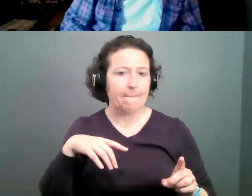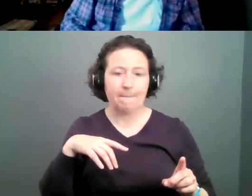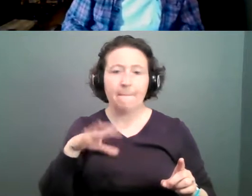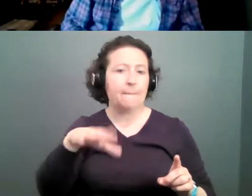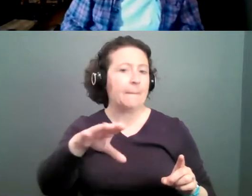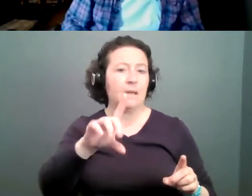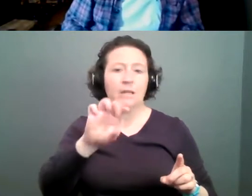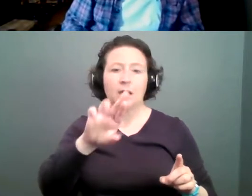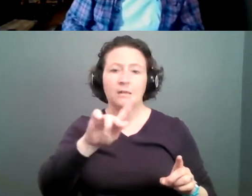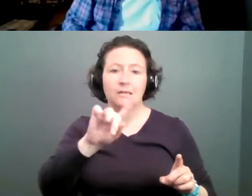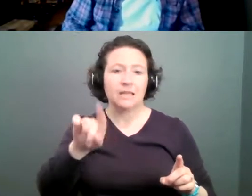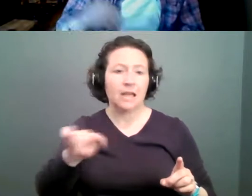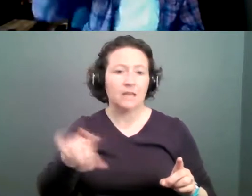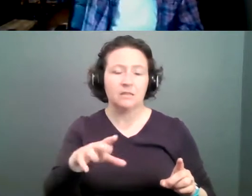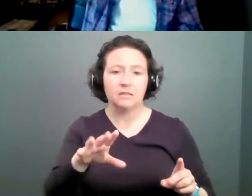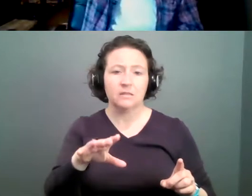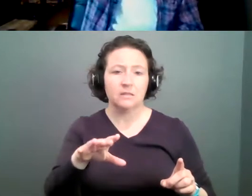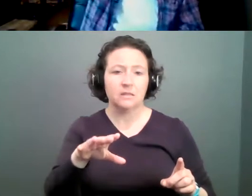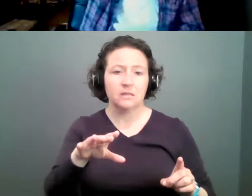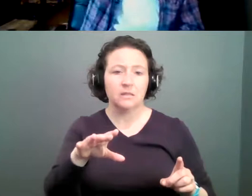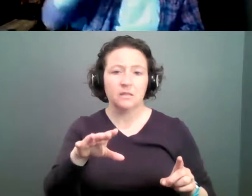Dr. Katz?